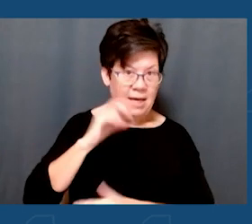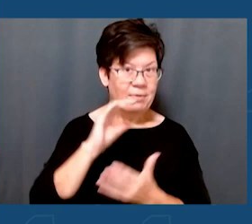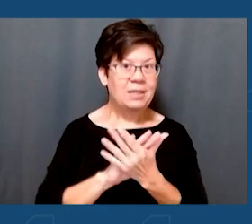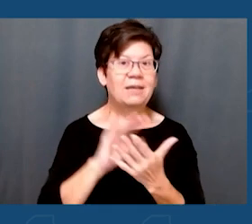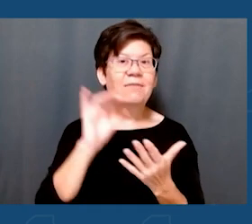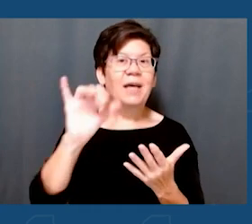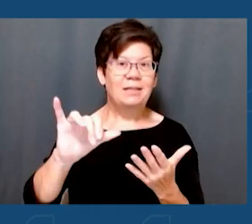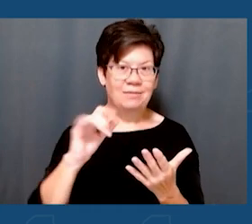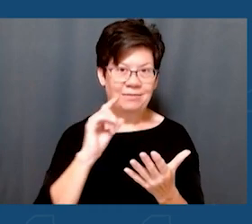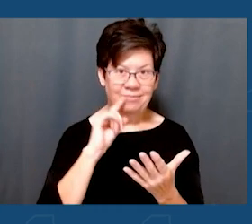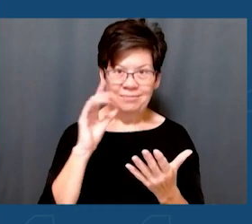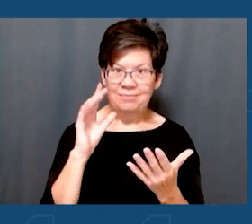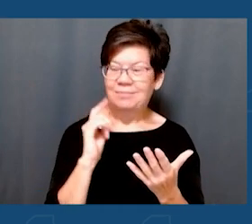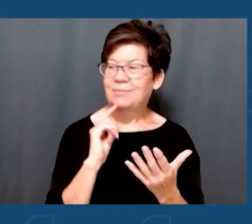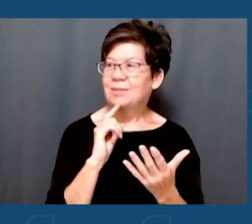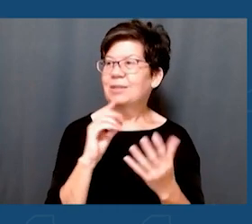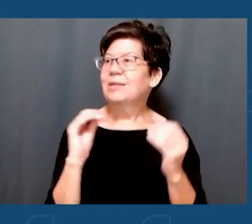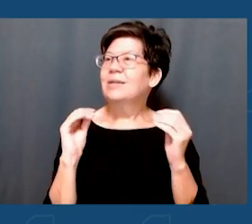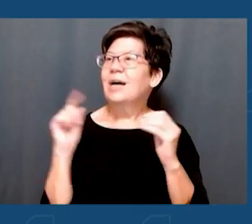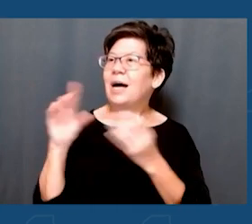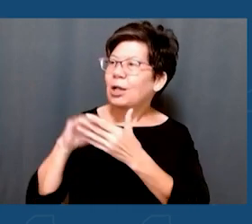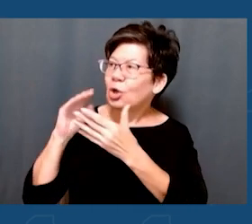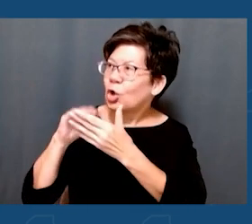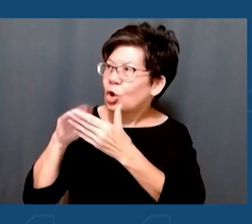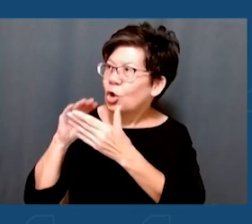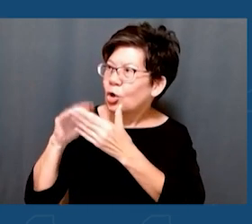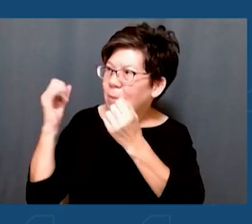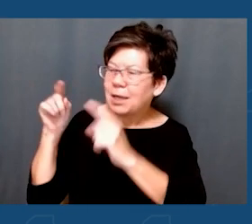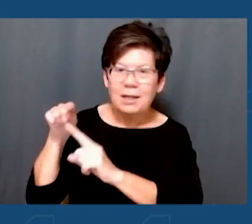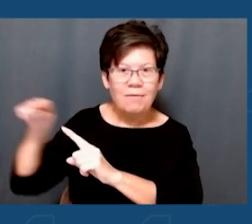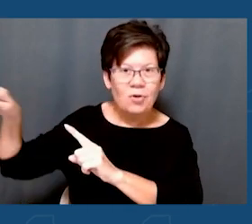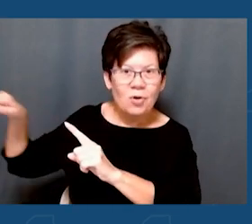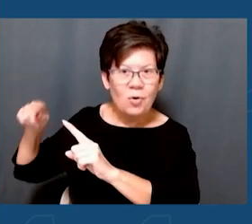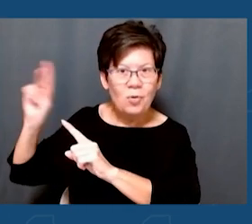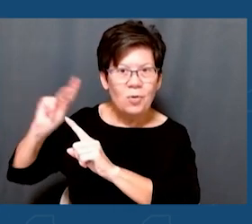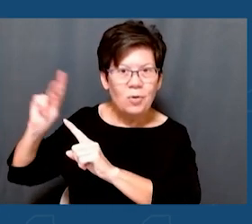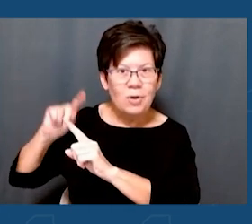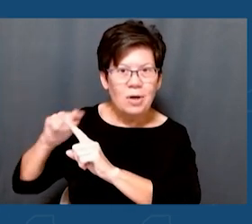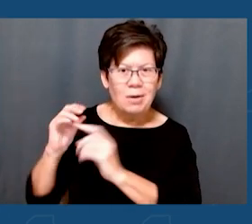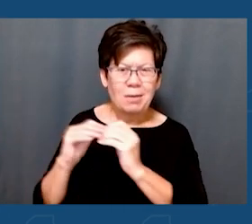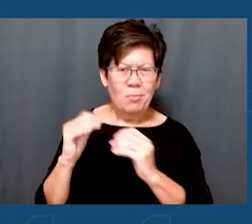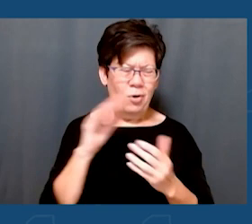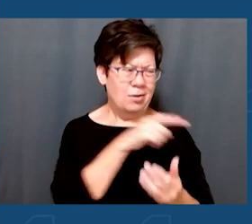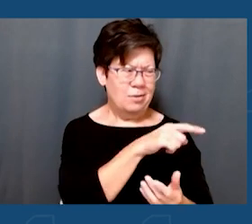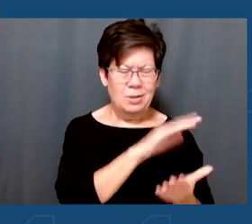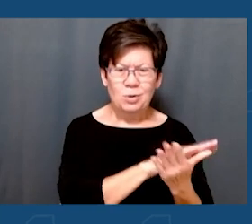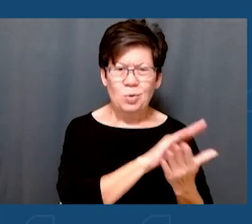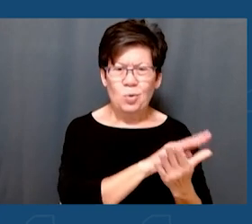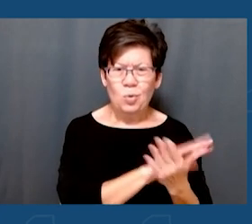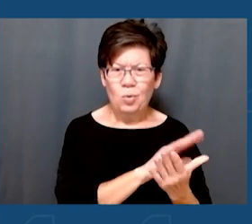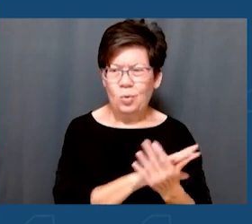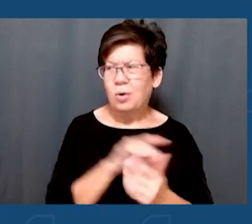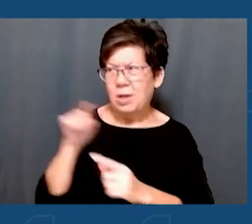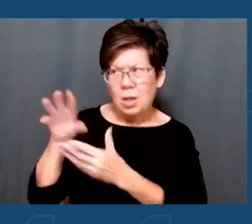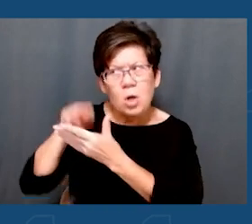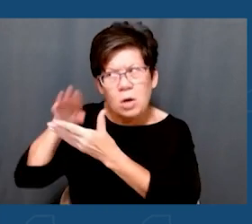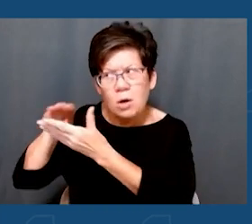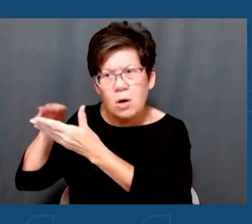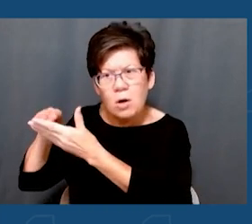more than what you can learn in college or at any school. And my grandson is here today, my youngest grandson,